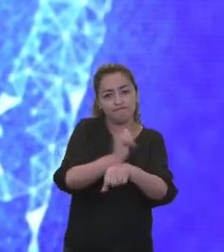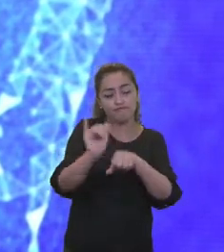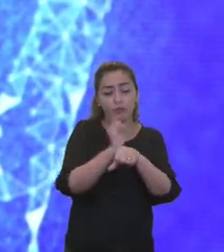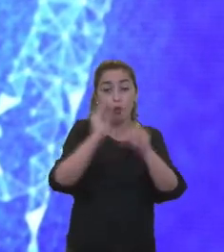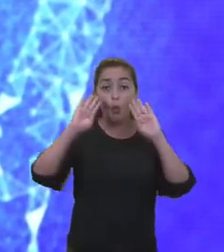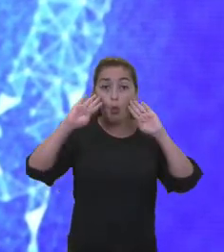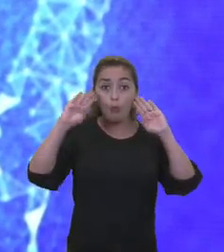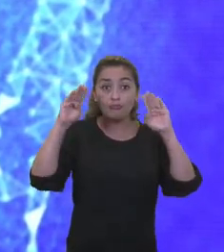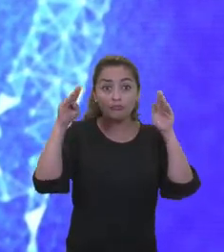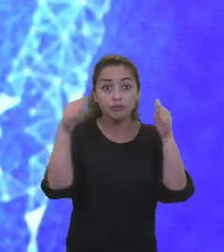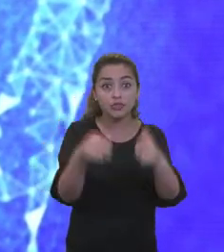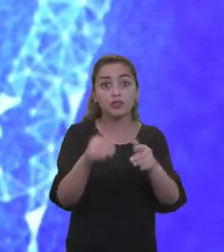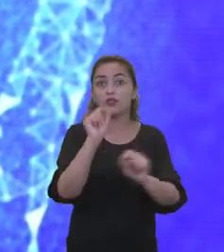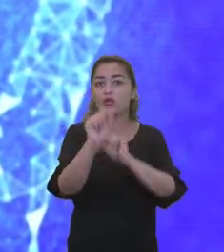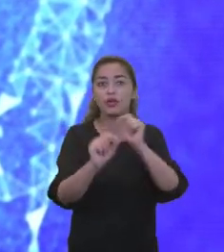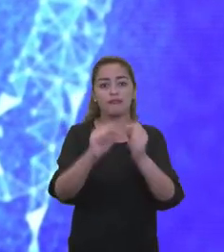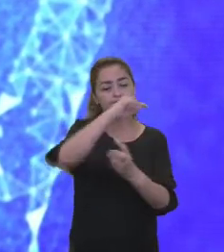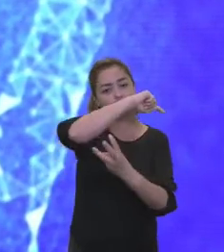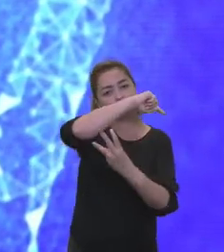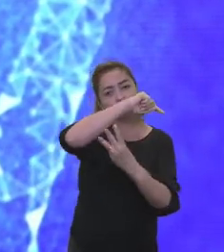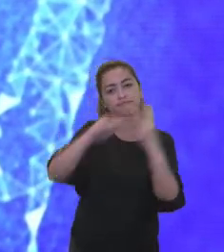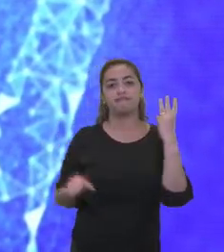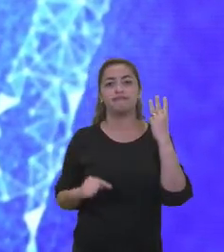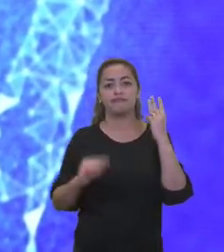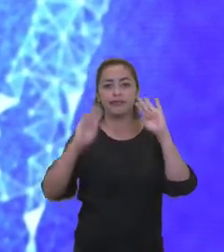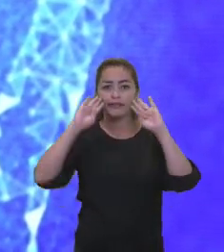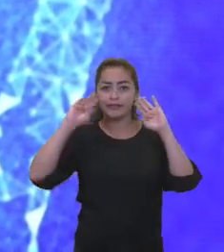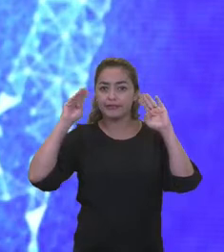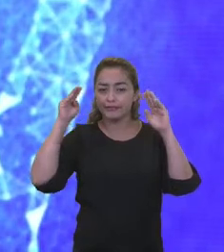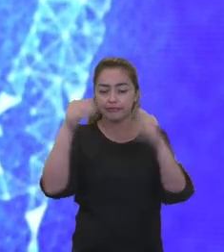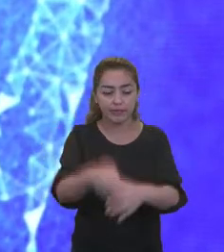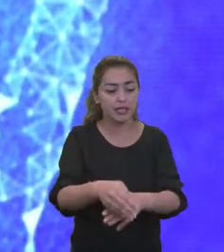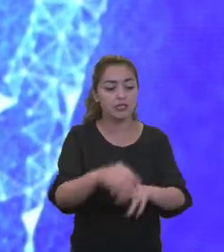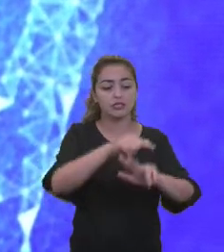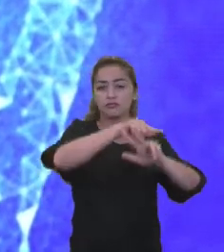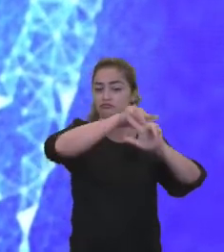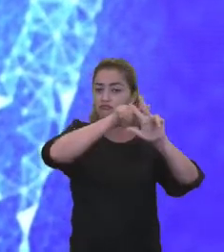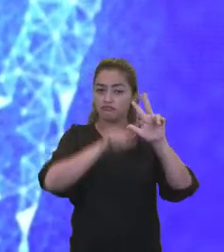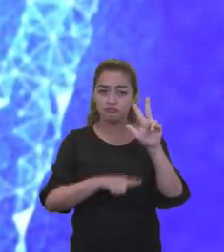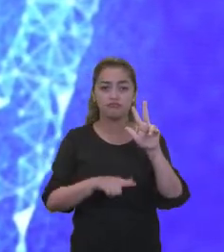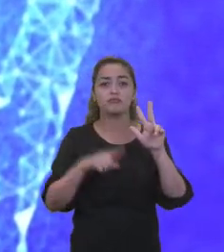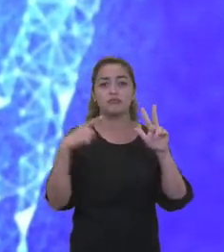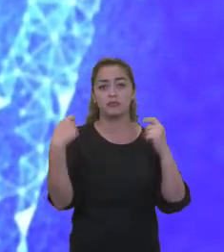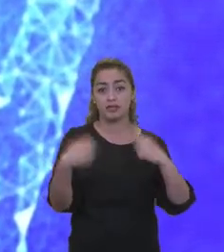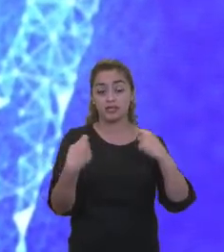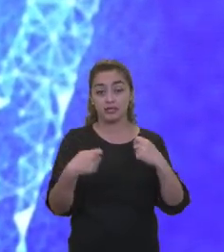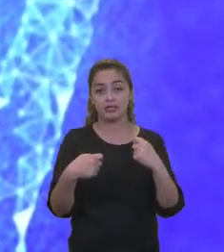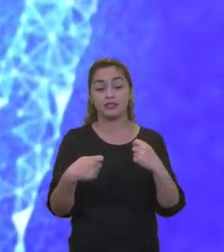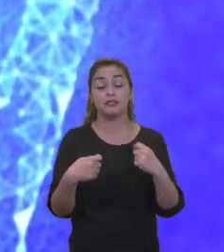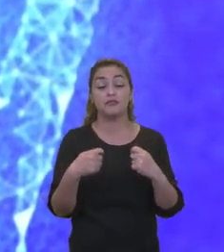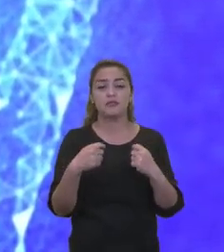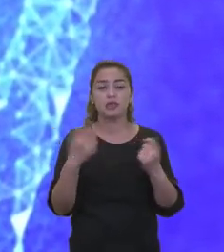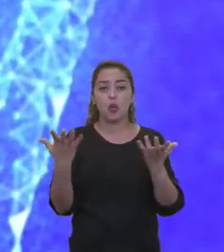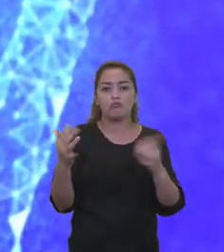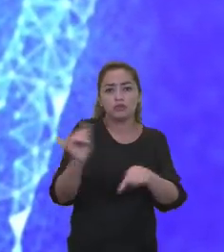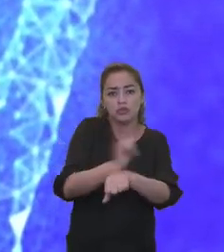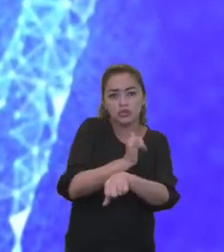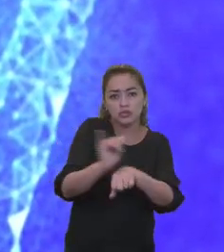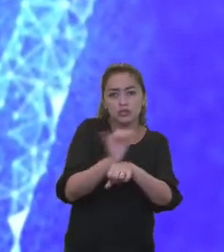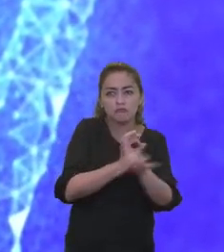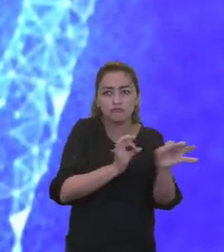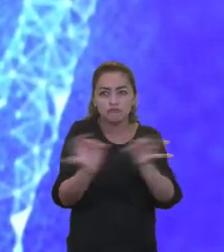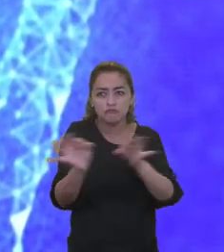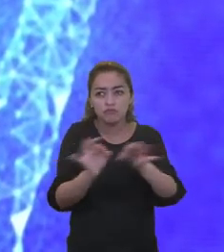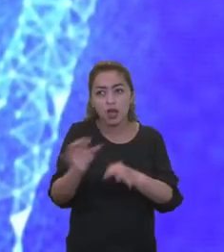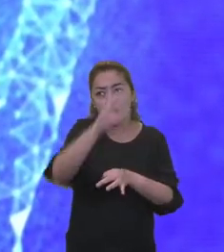have as an objective to reach the tripod, meaning a business strategy